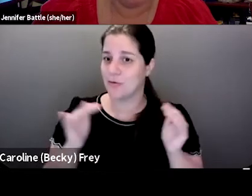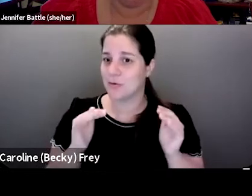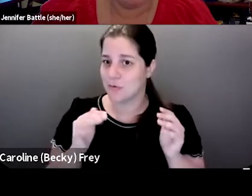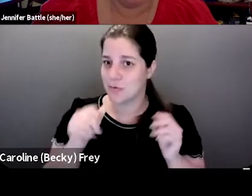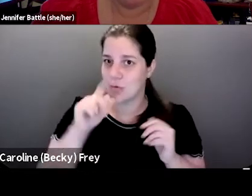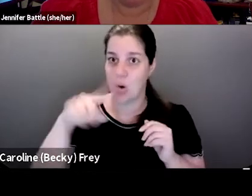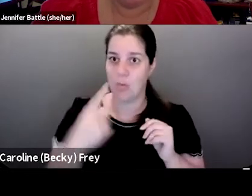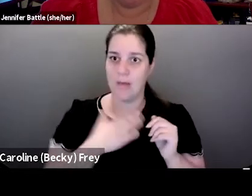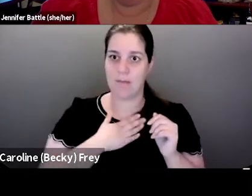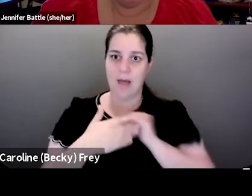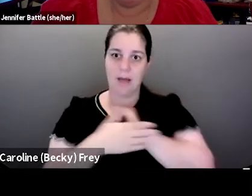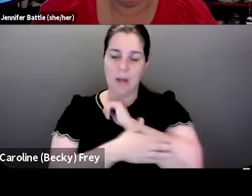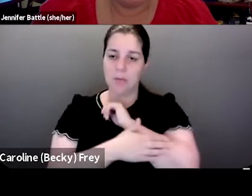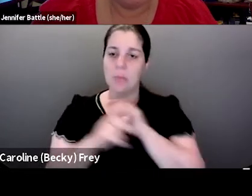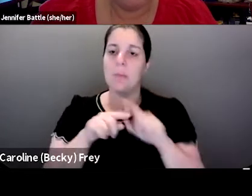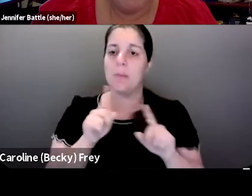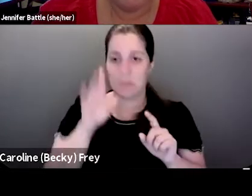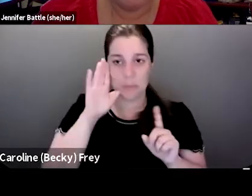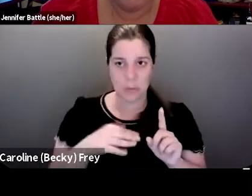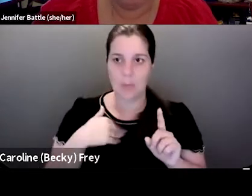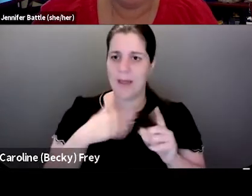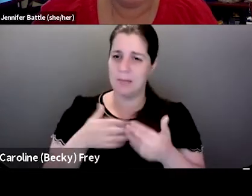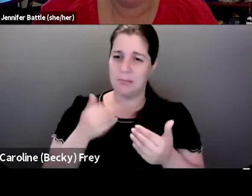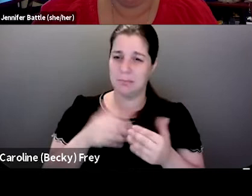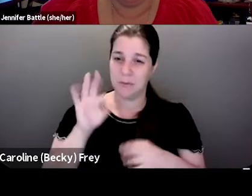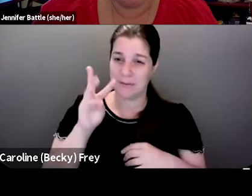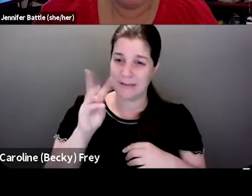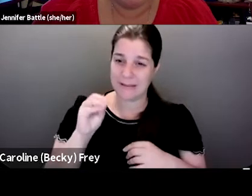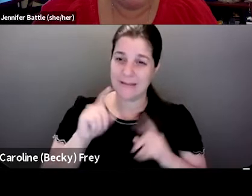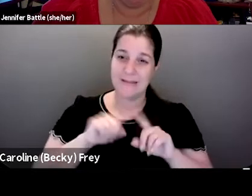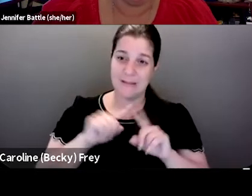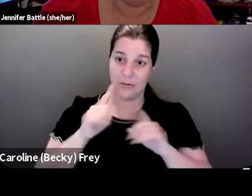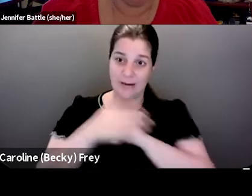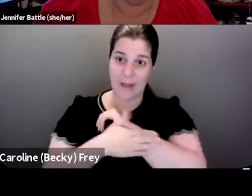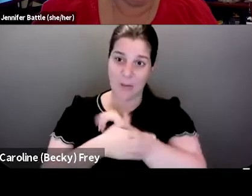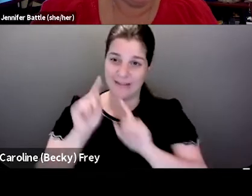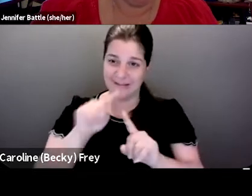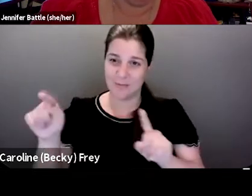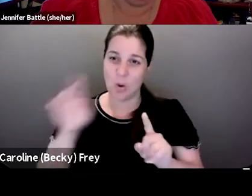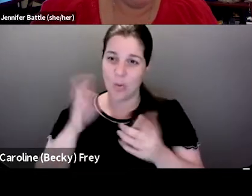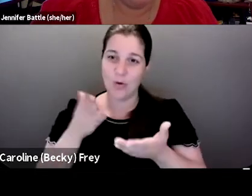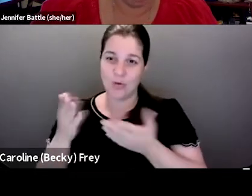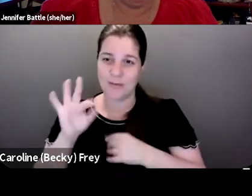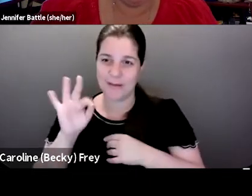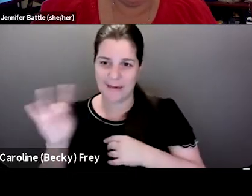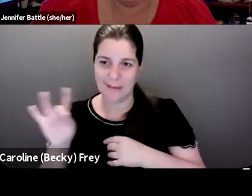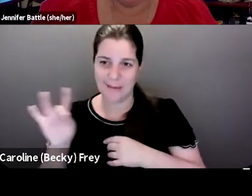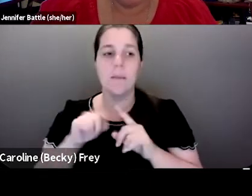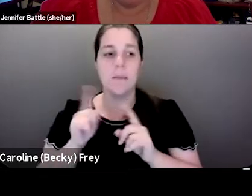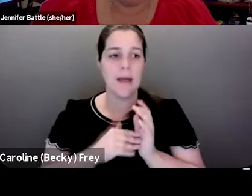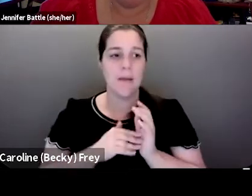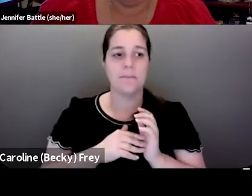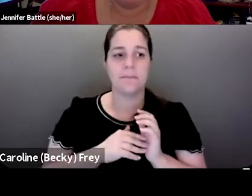my county, but the almost 60 other counties that will serve when 988 goes live. However,